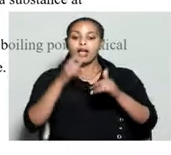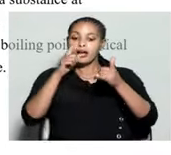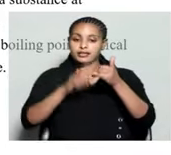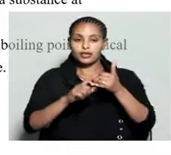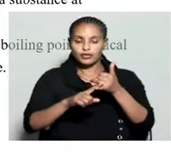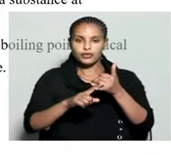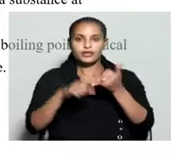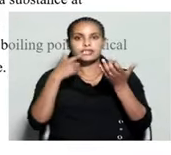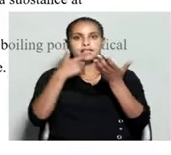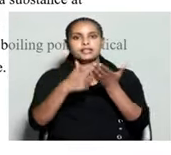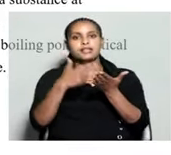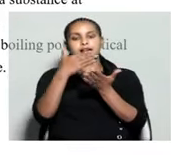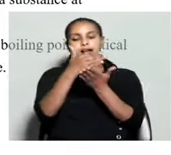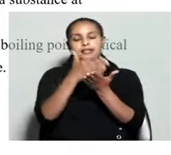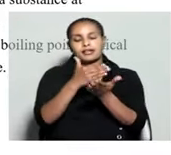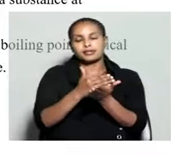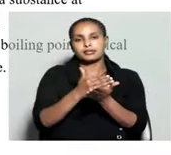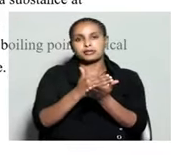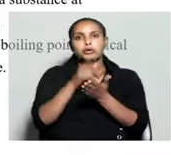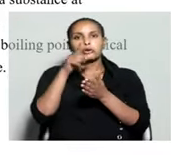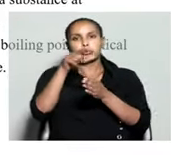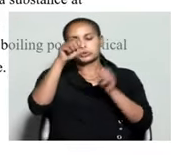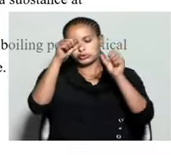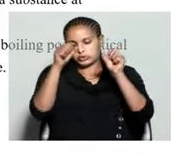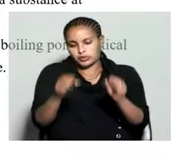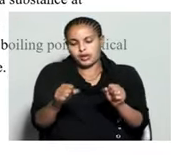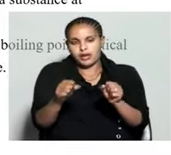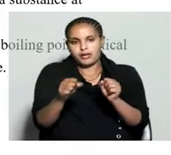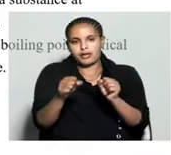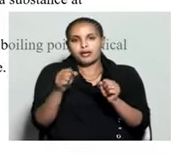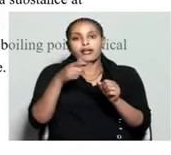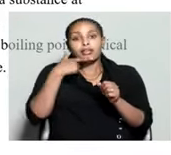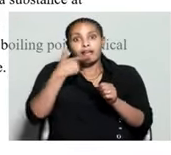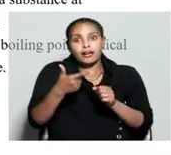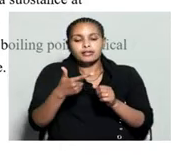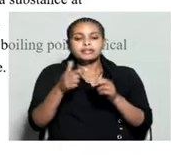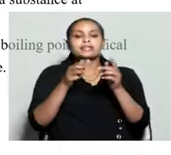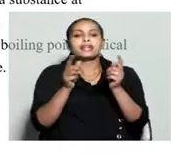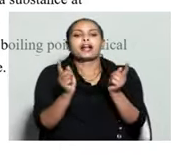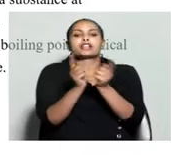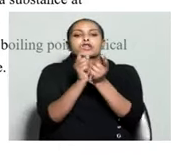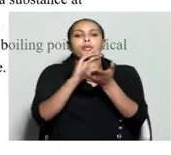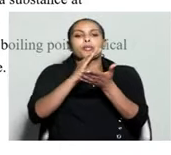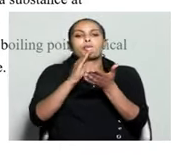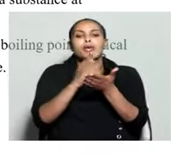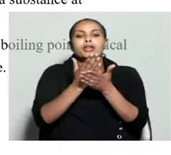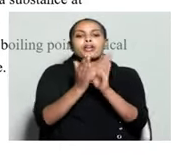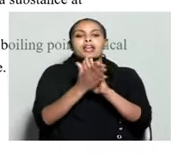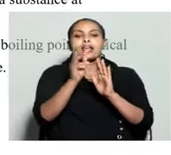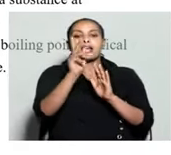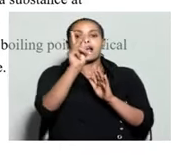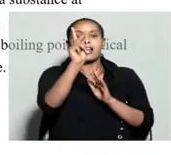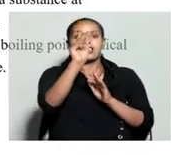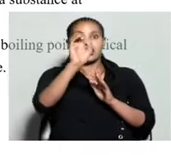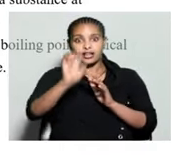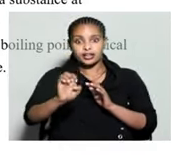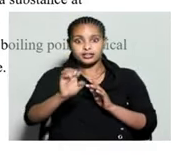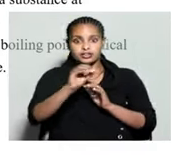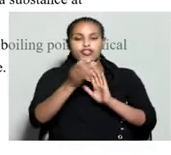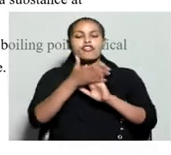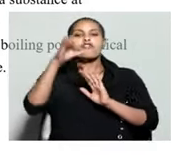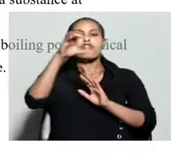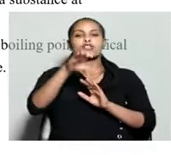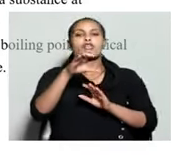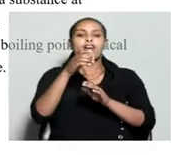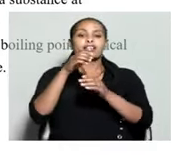At the end of this lesson, you should be able to tell the relation between kinetic energy, force